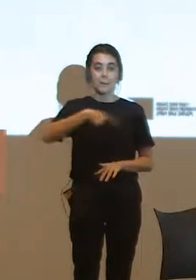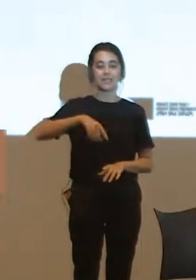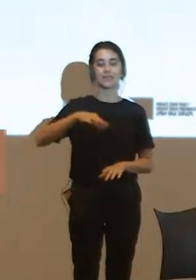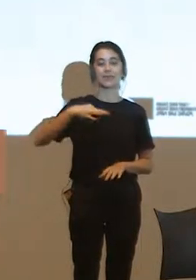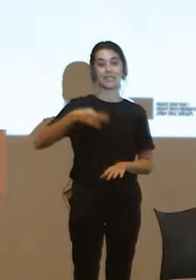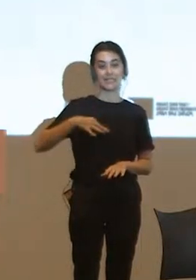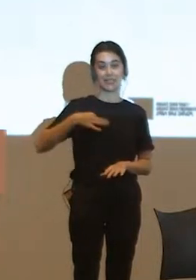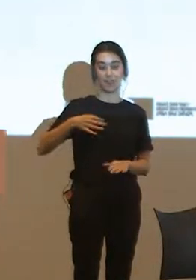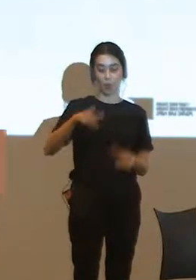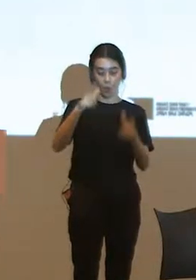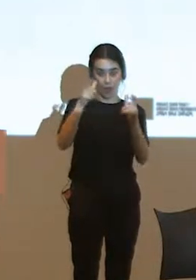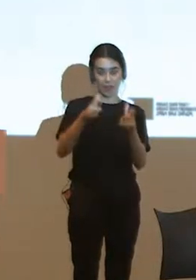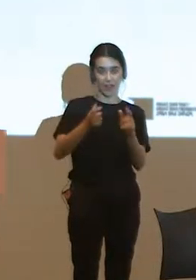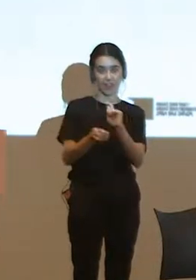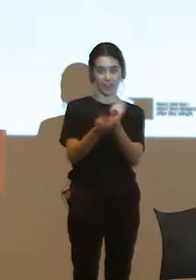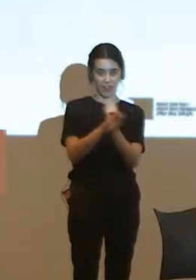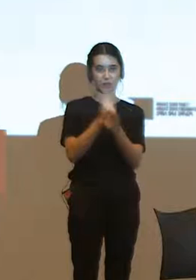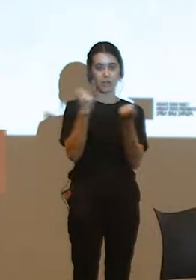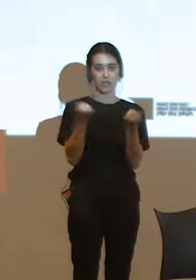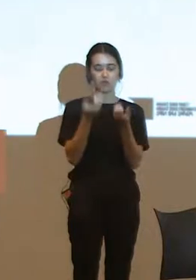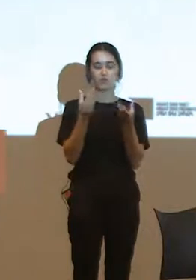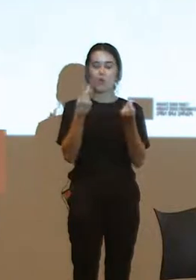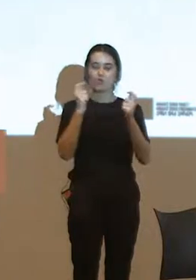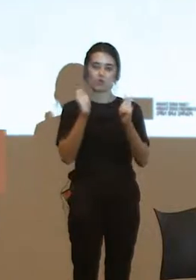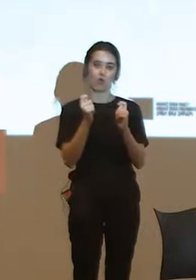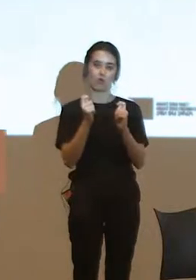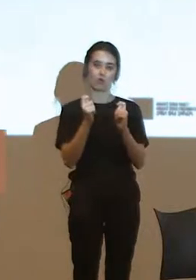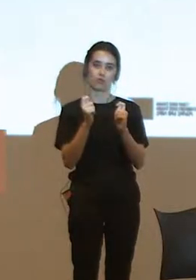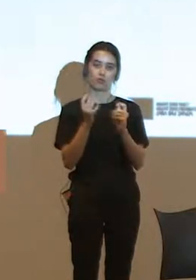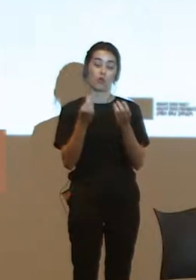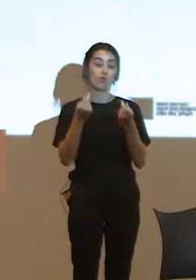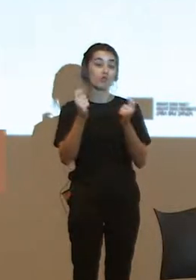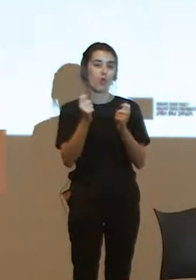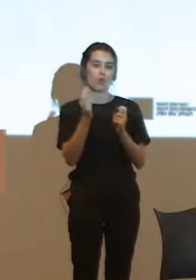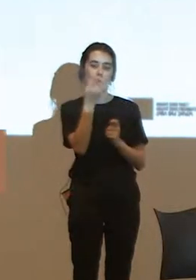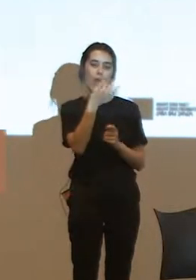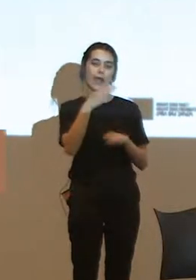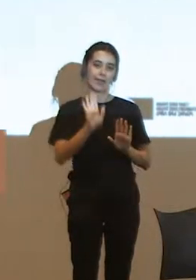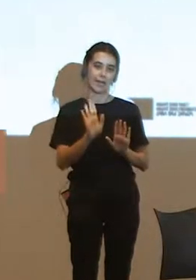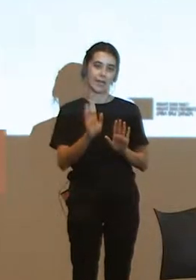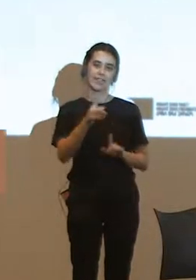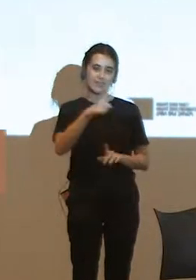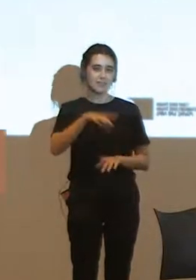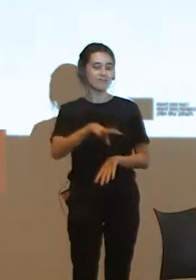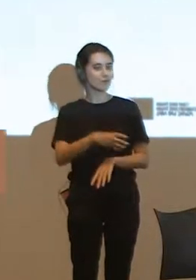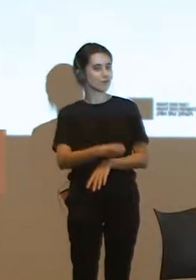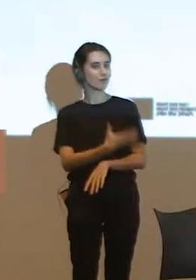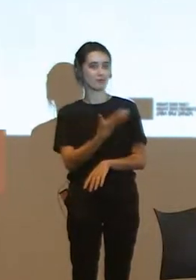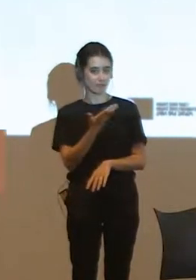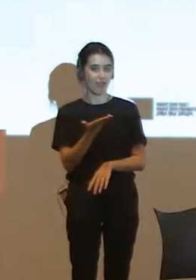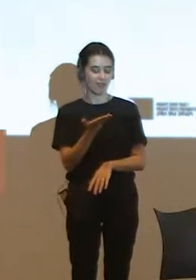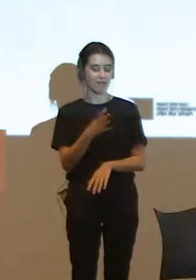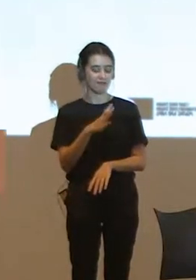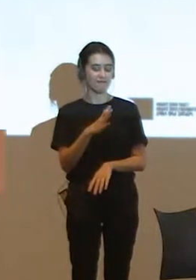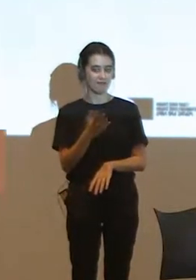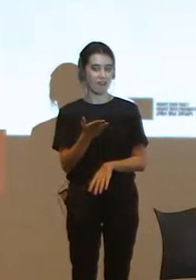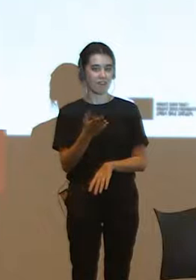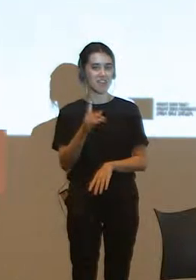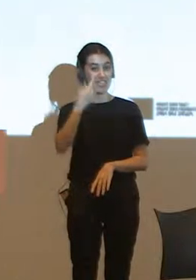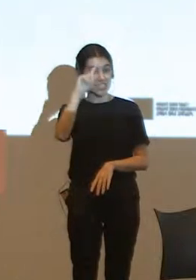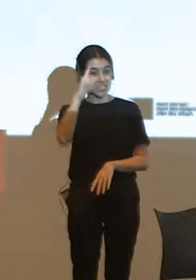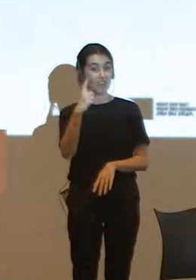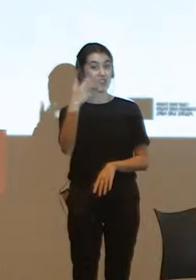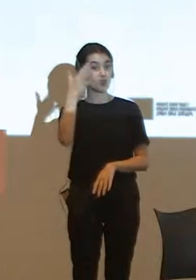hard to remain in the role of the neutral expert because nobody will really want to listen to what you have to say